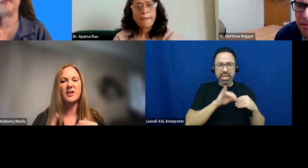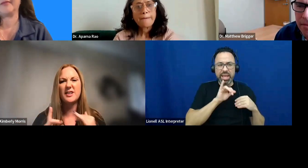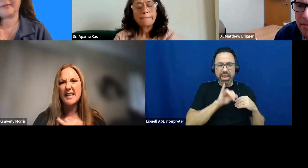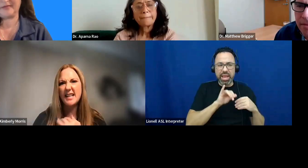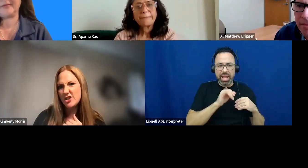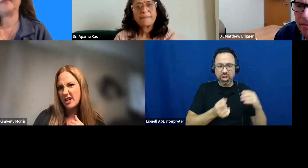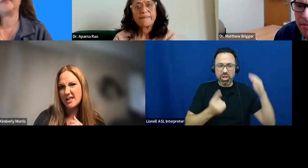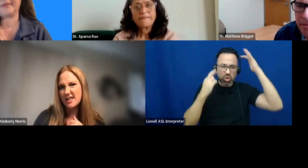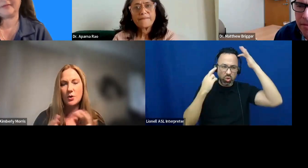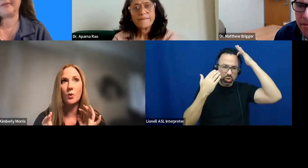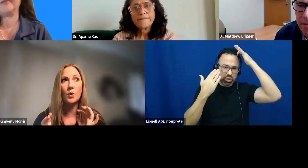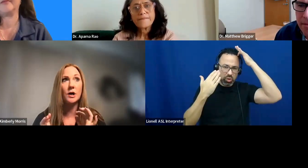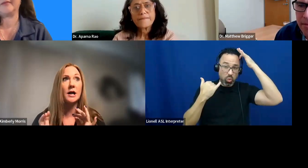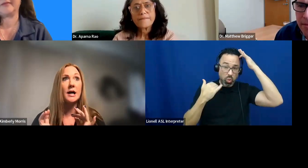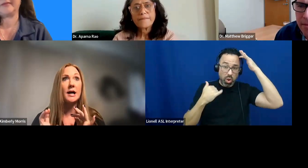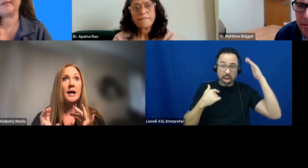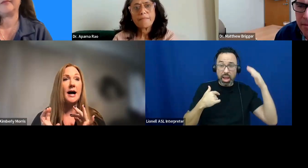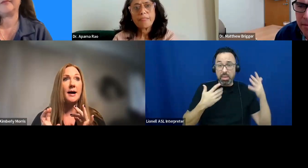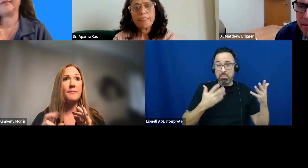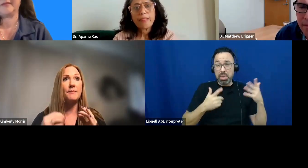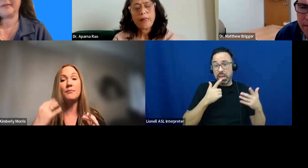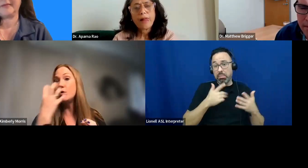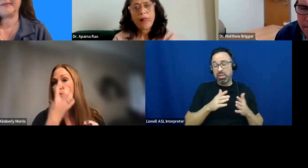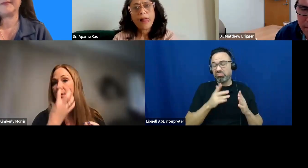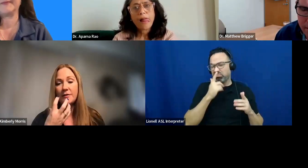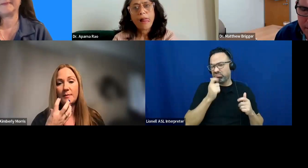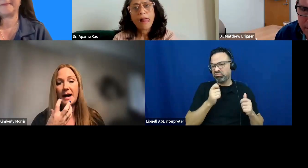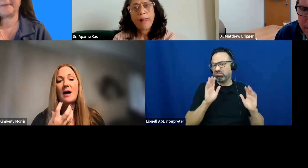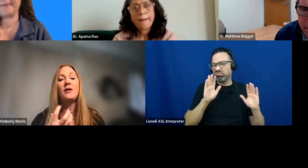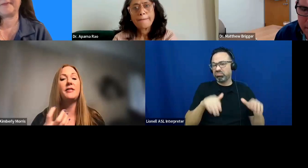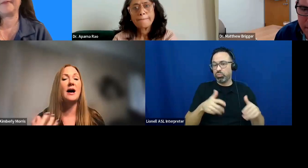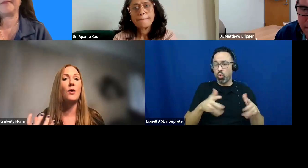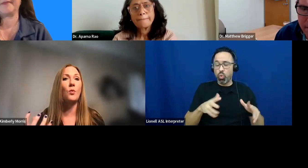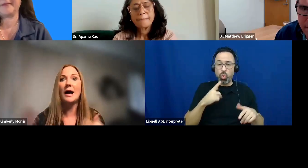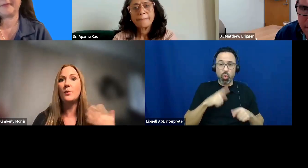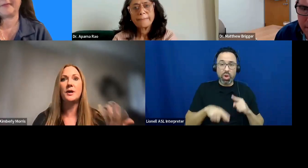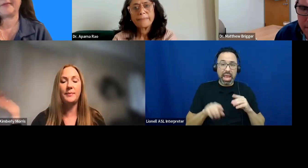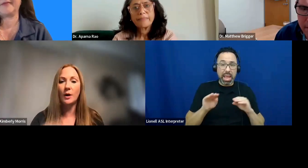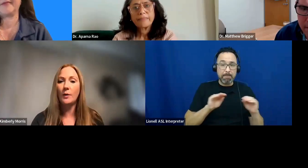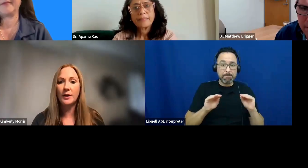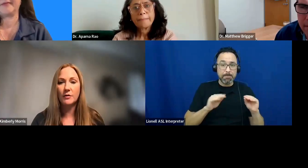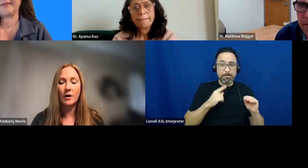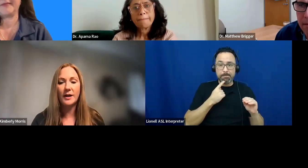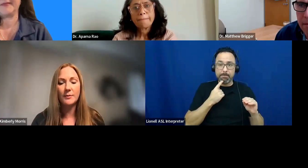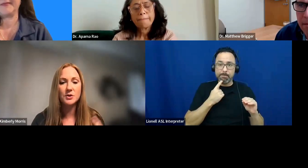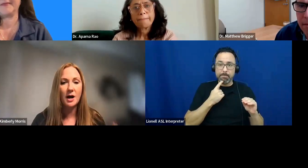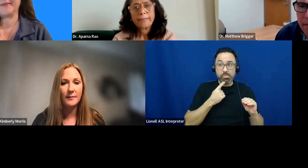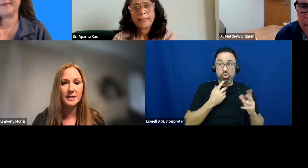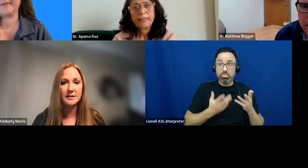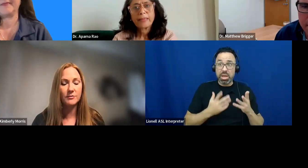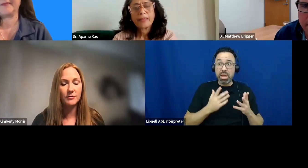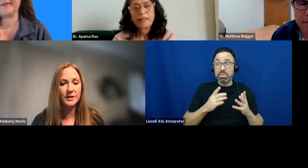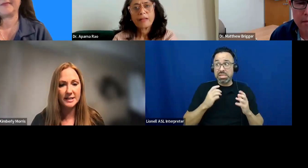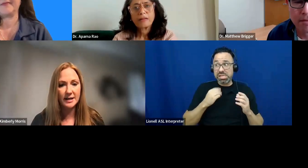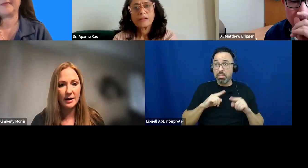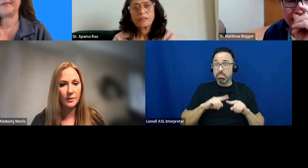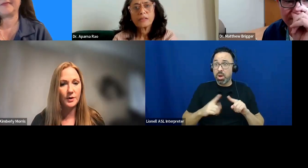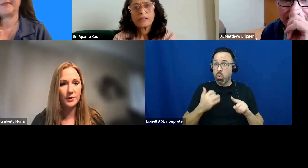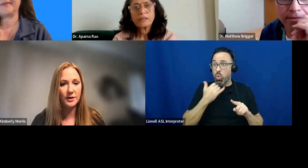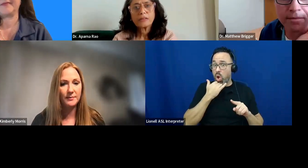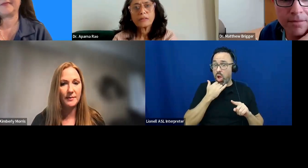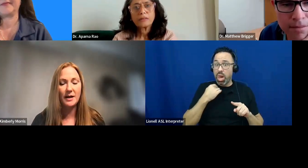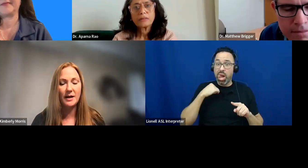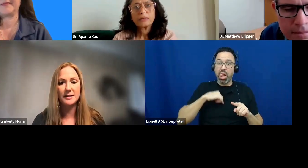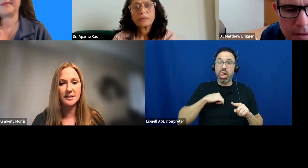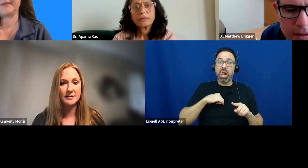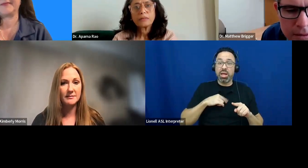of reasons, whether it's interest or movement of our mouth. Why would it be going the wrong way? The most common reason that